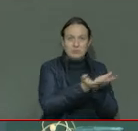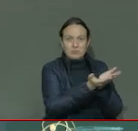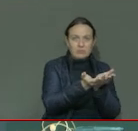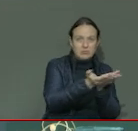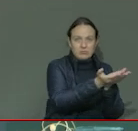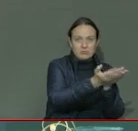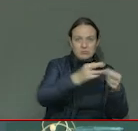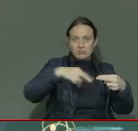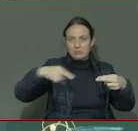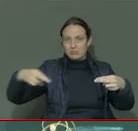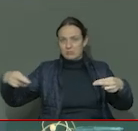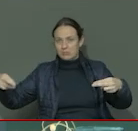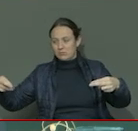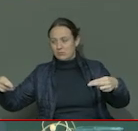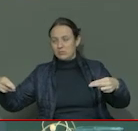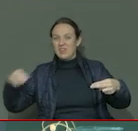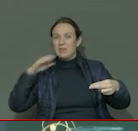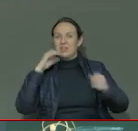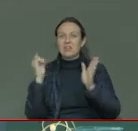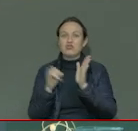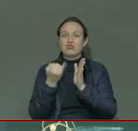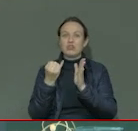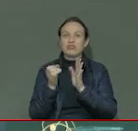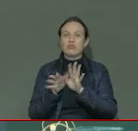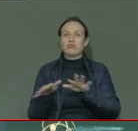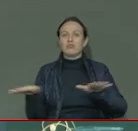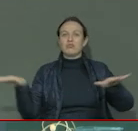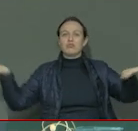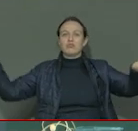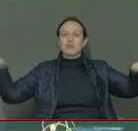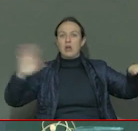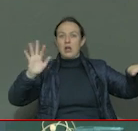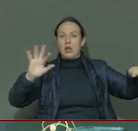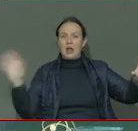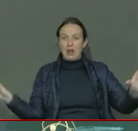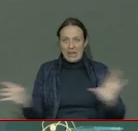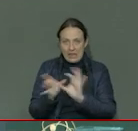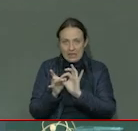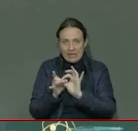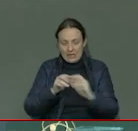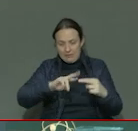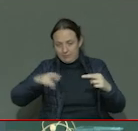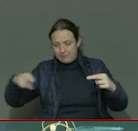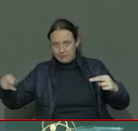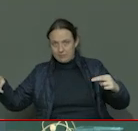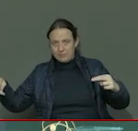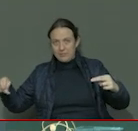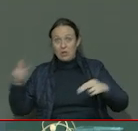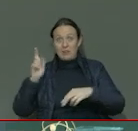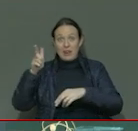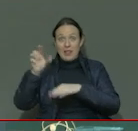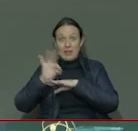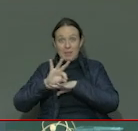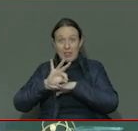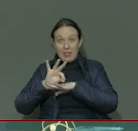if he just leaves this little raft, it will drift away. So he needs it to be linked to the lifeboat because he knows that his plan later is to